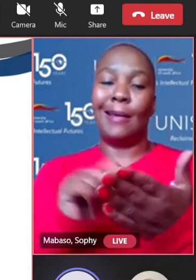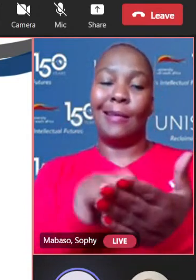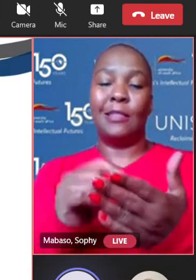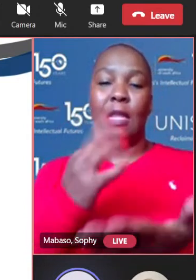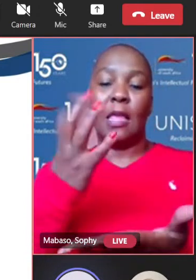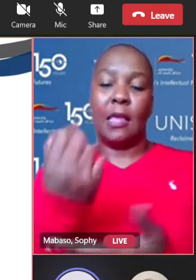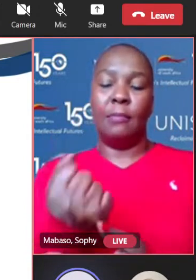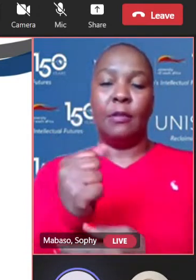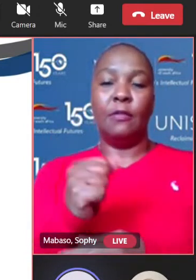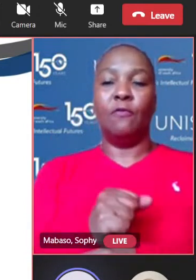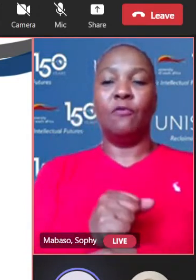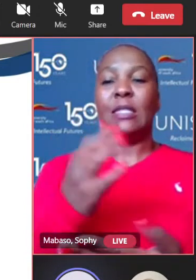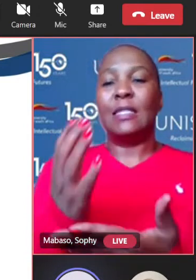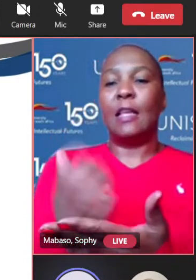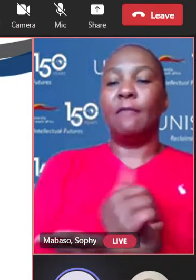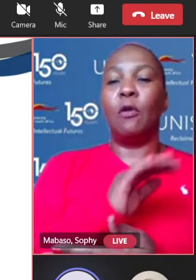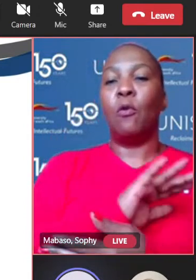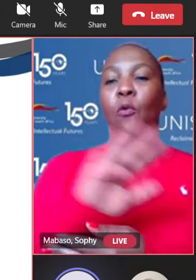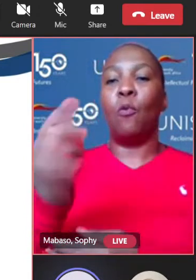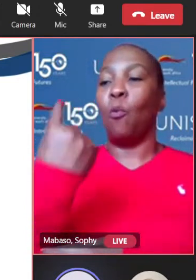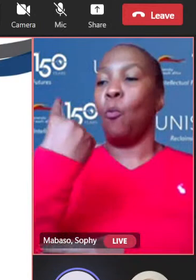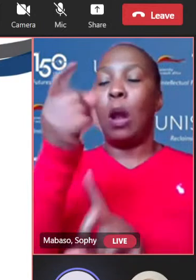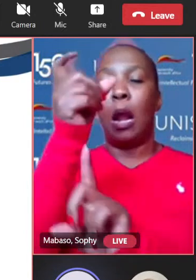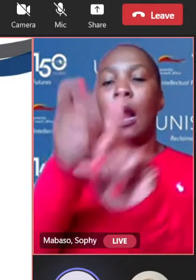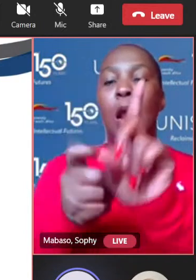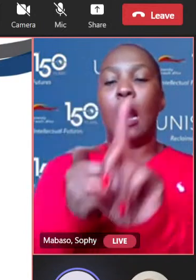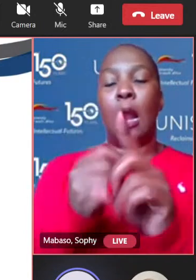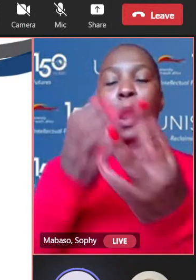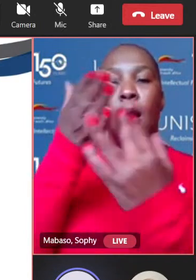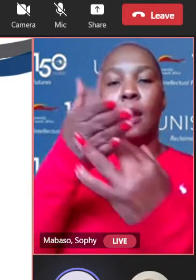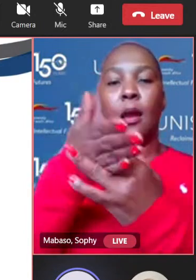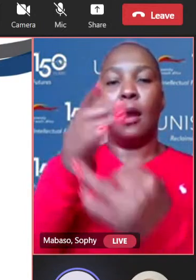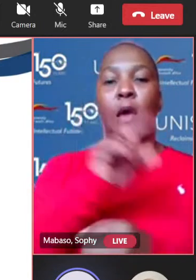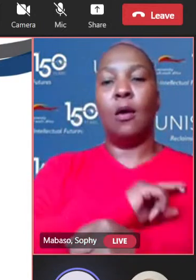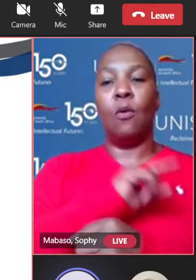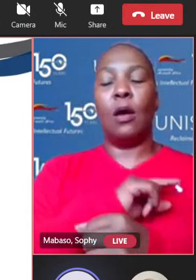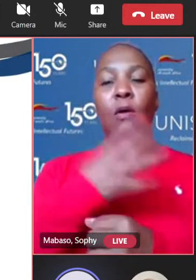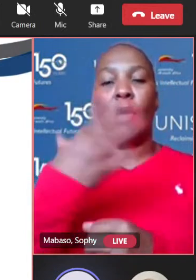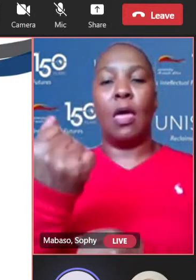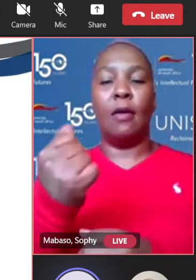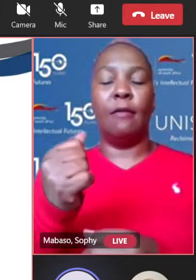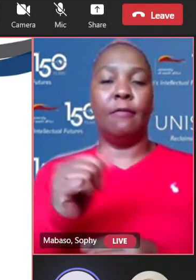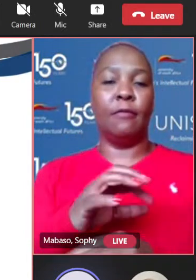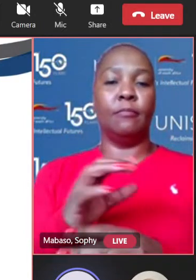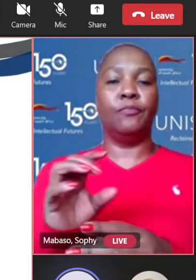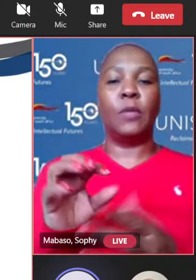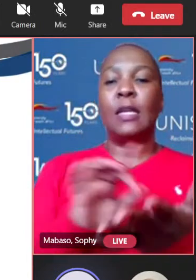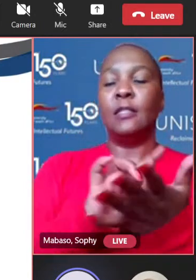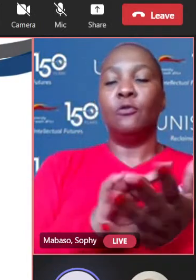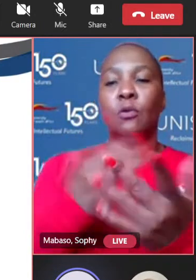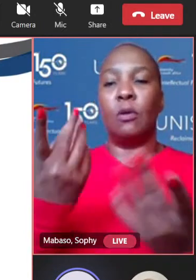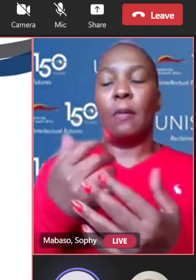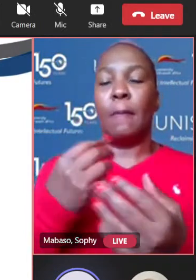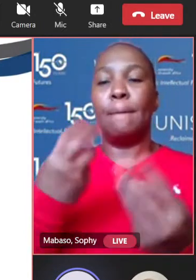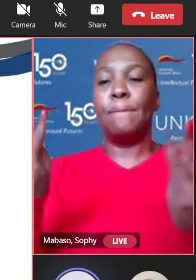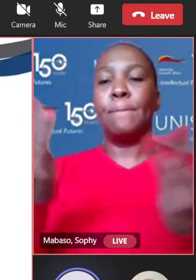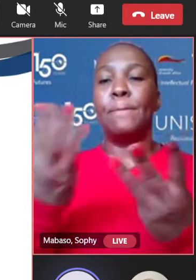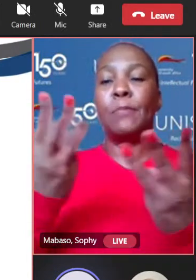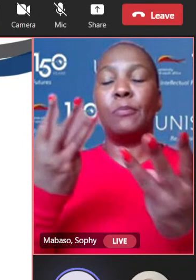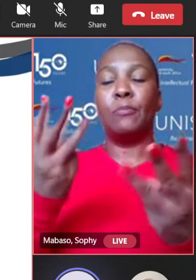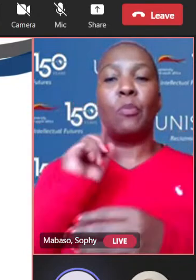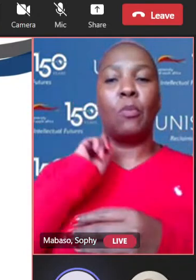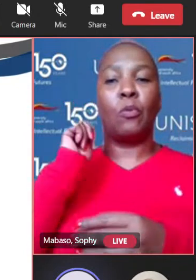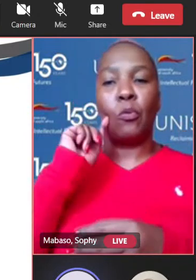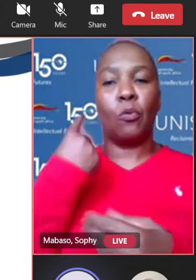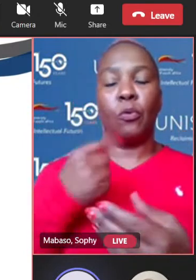where nobody can access it, because we have got a situation where people have been hacked. So please make sure that you do